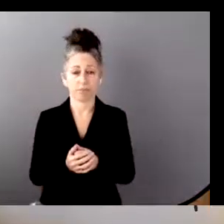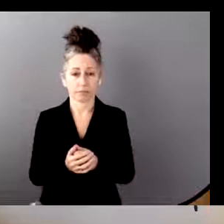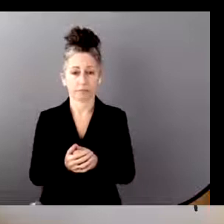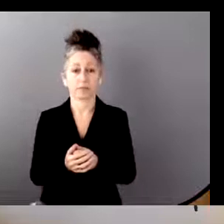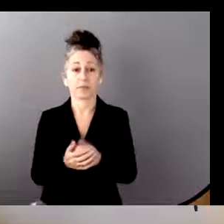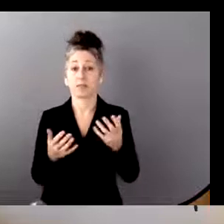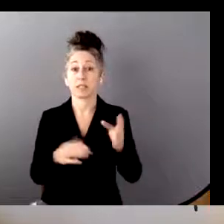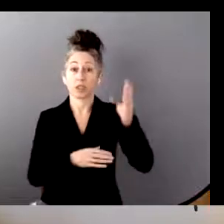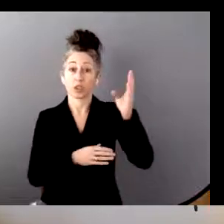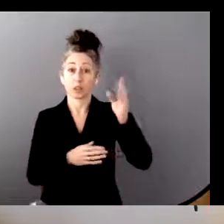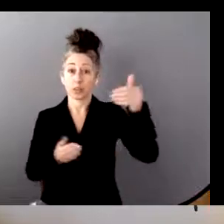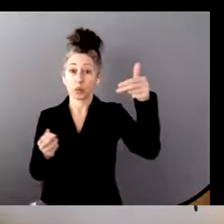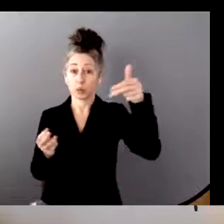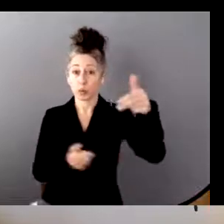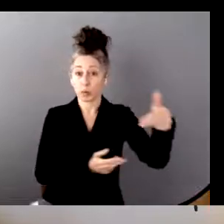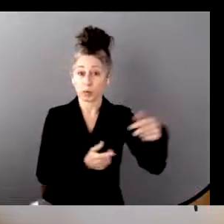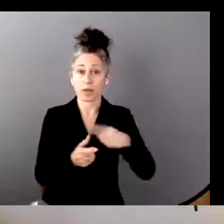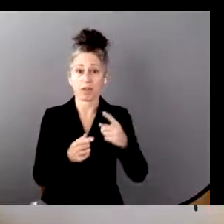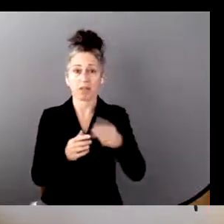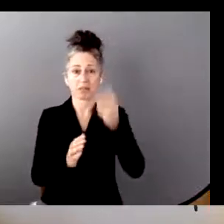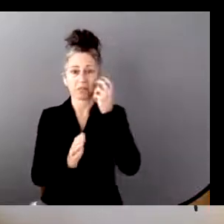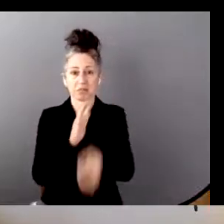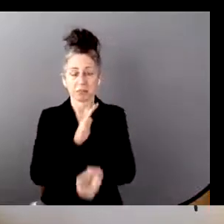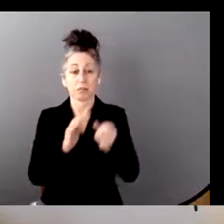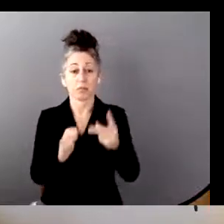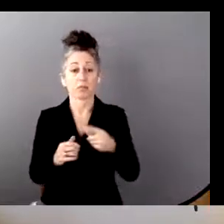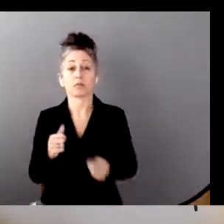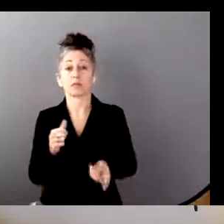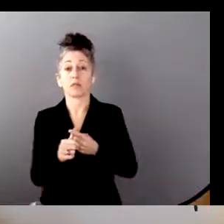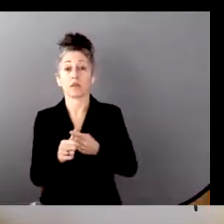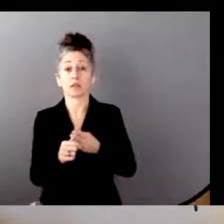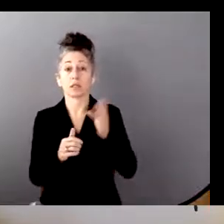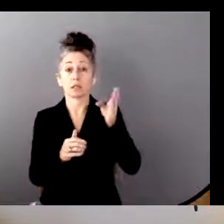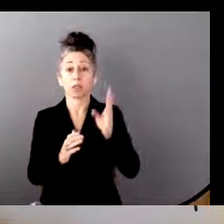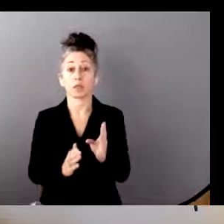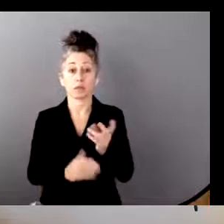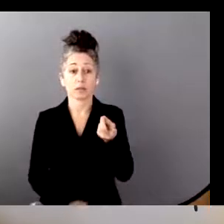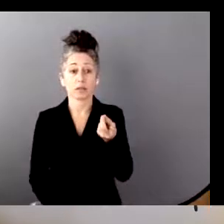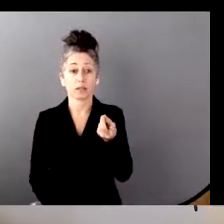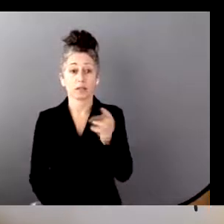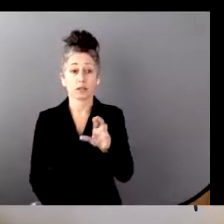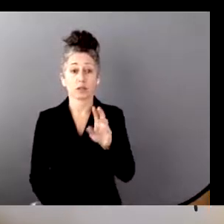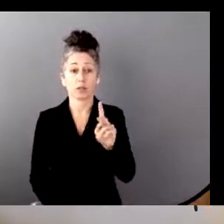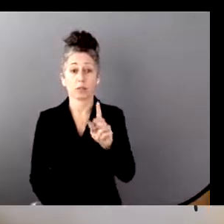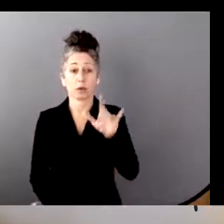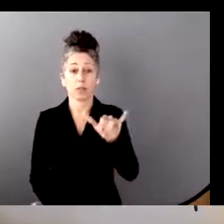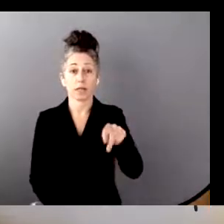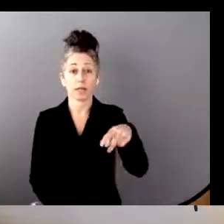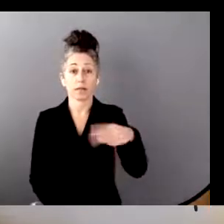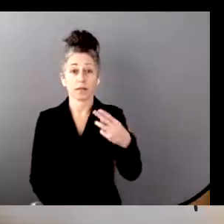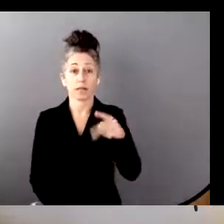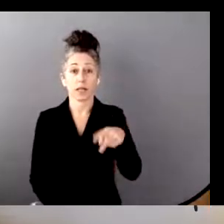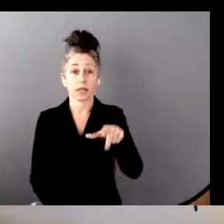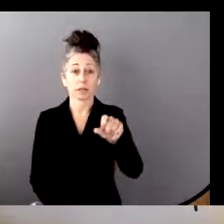we'll dive right in. Our first speakers are Dr. Kimberly Phillips and